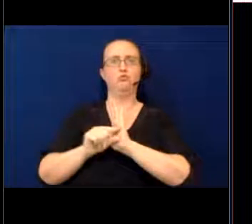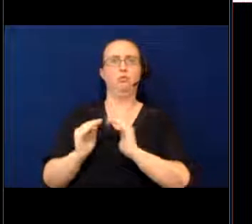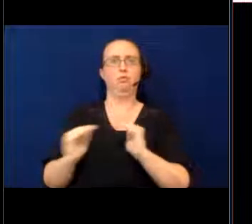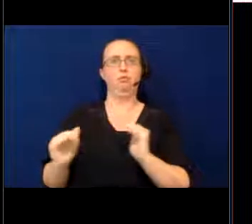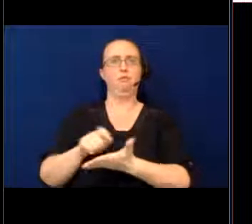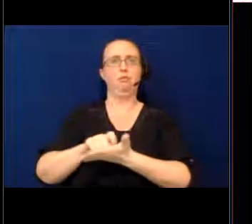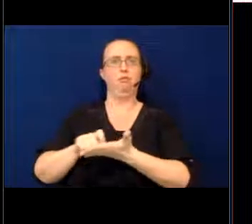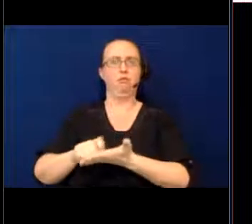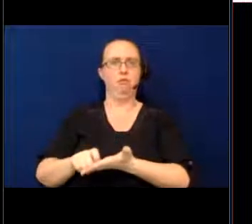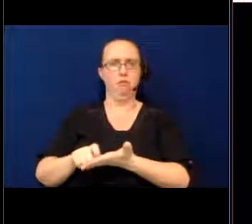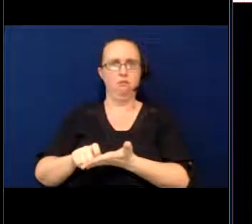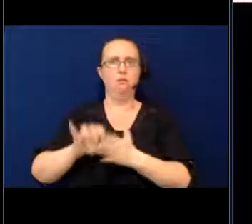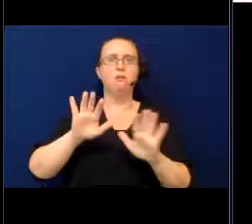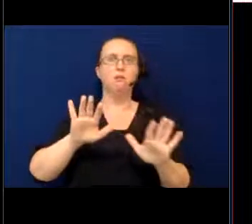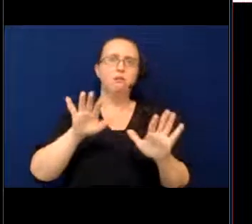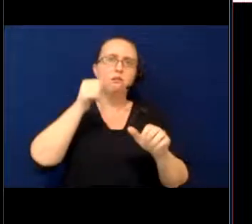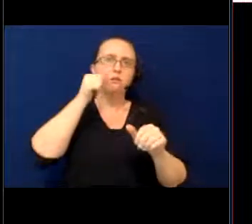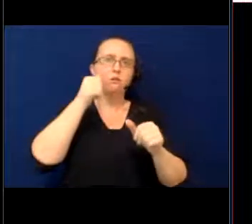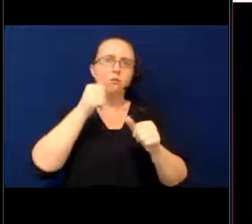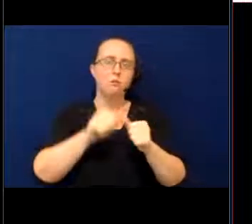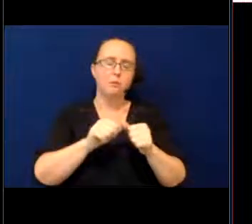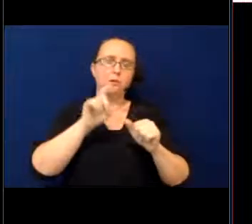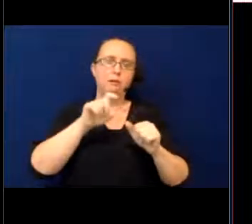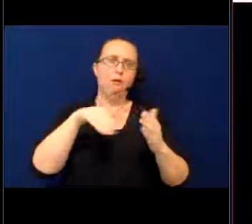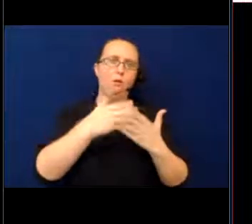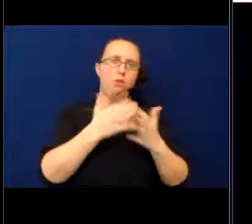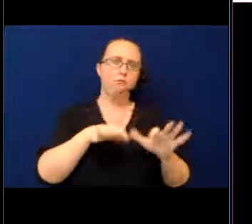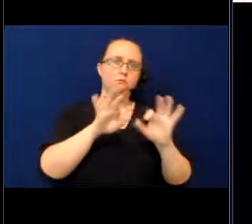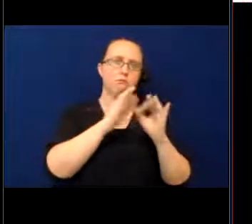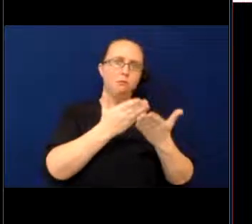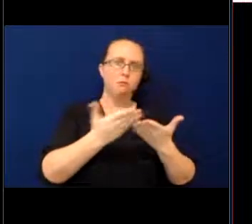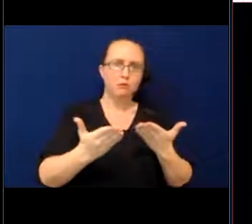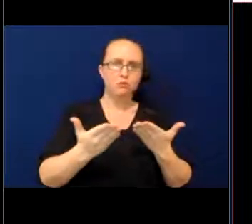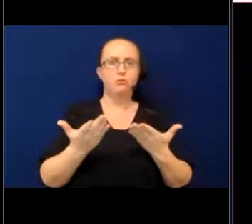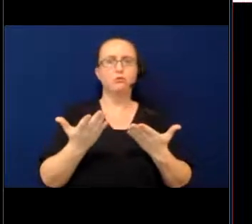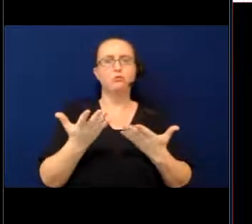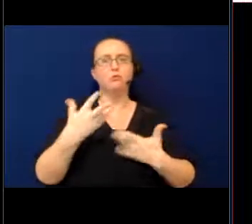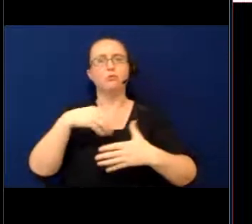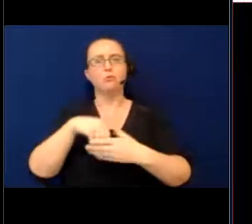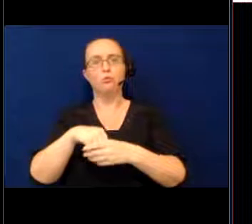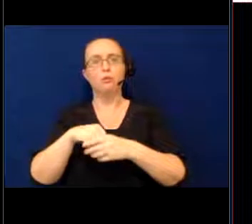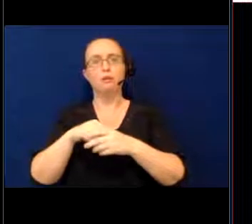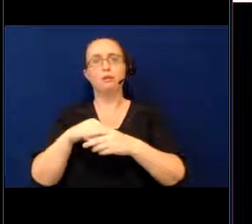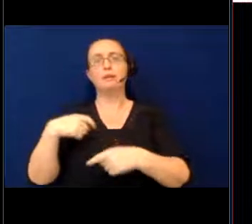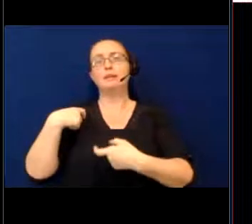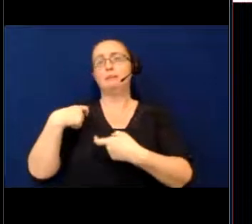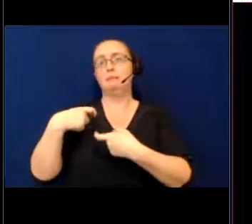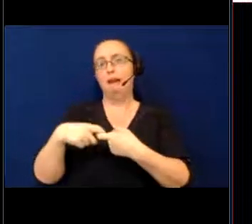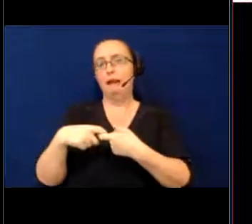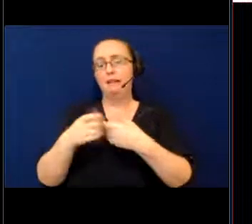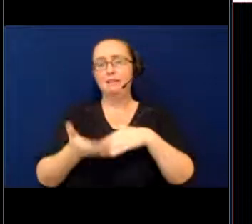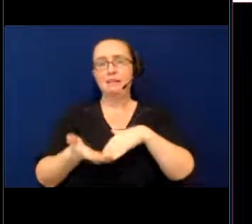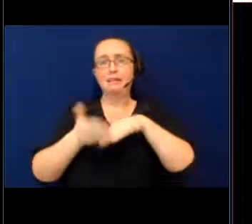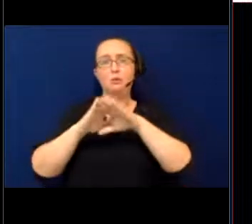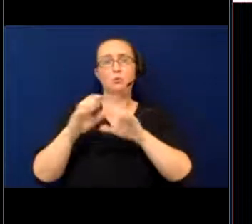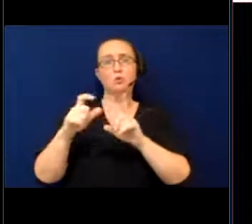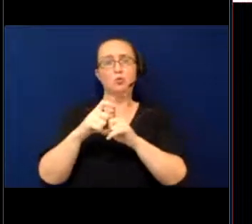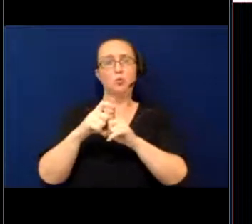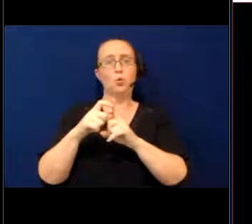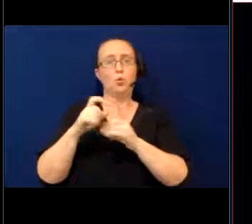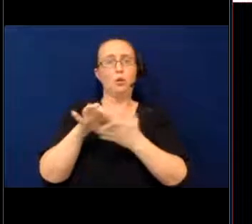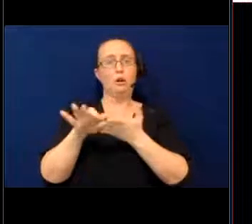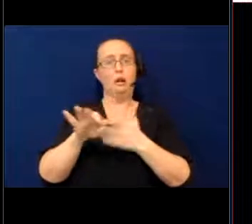we do have to have all crucial materials translated to Spanish, which increases the word count by 25%. So build translations into